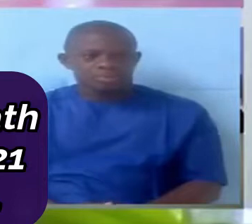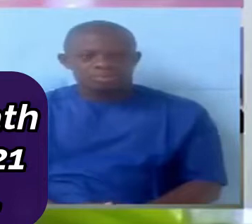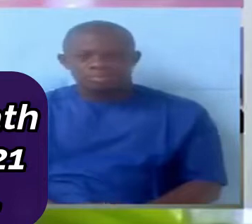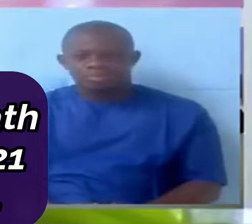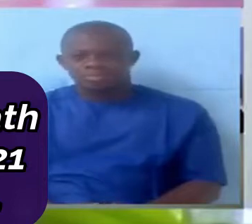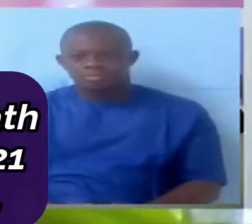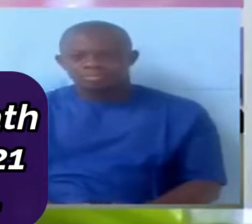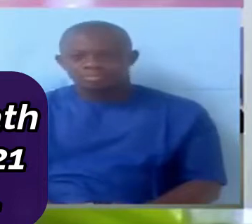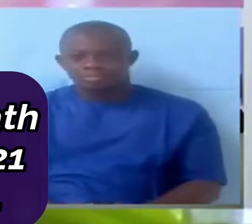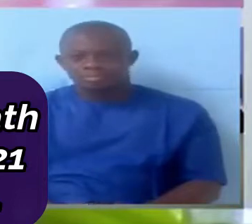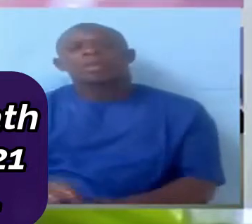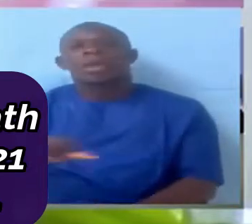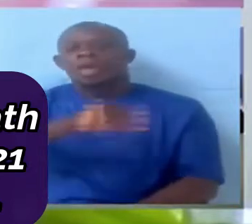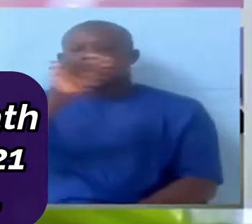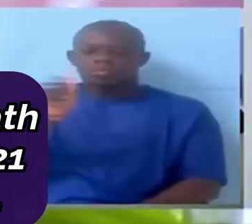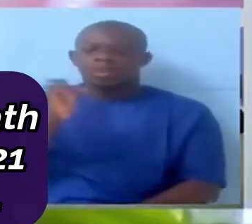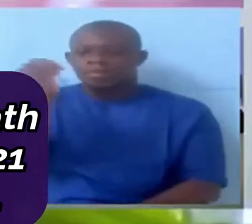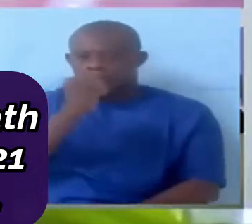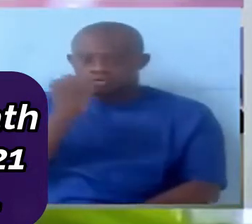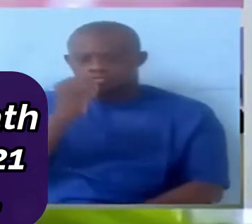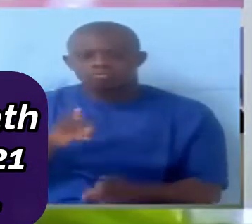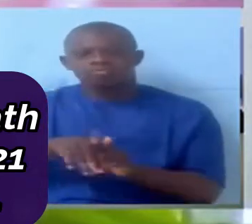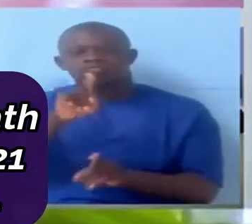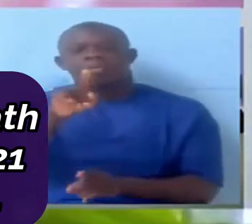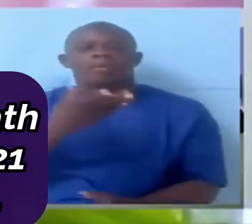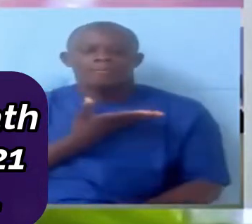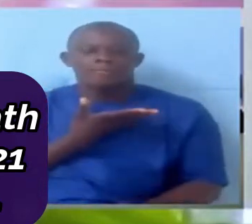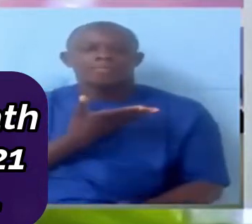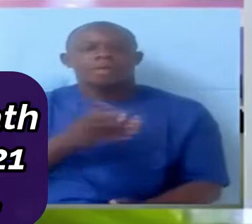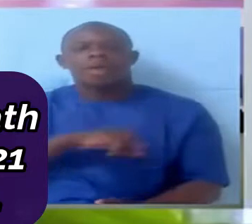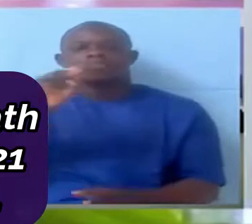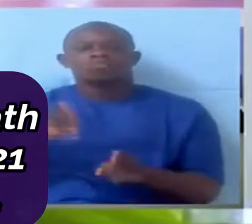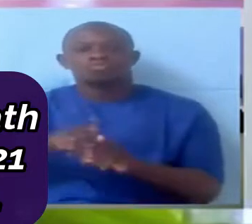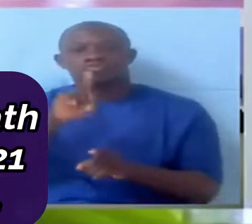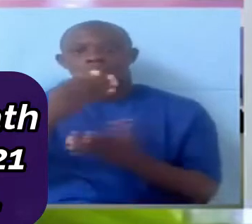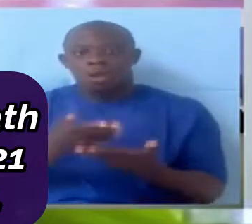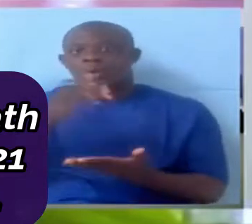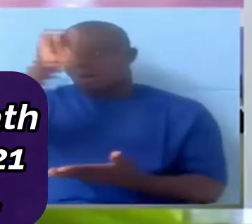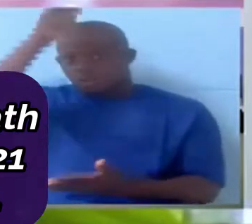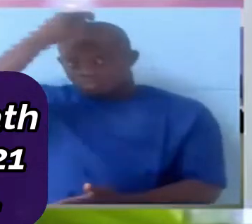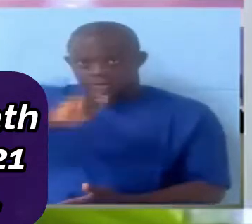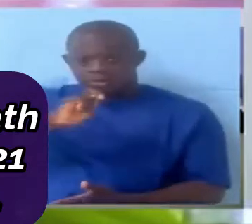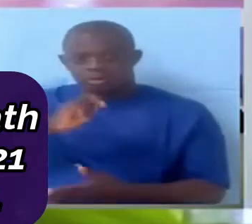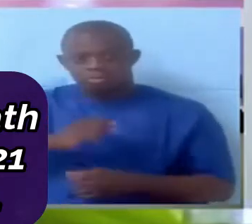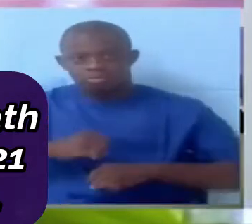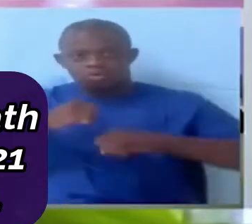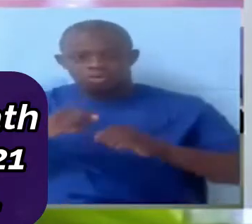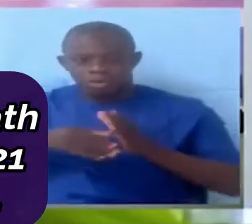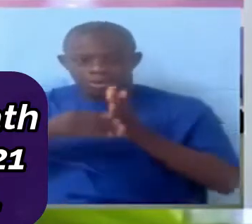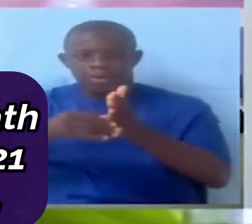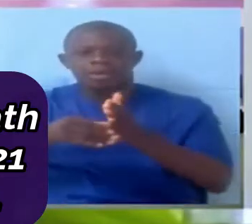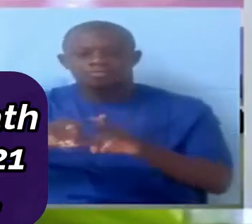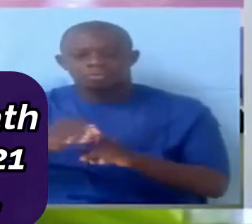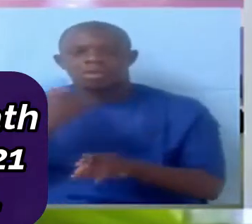Lead Council Benyotonye Feandikang Lead Council Bafoka Nga Yenko Next time Nibi Nala Jan Dukari